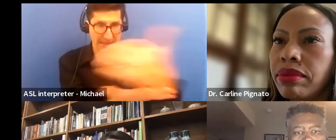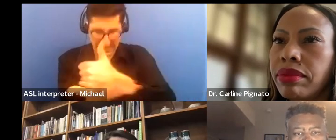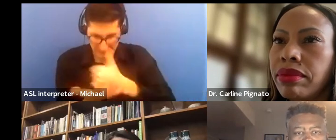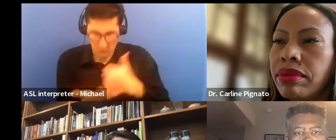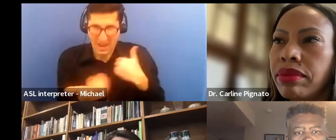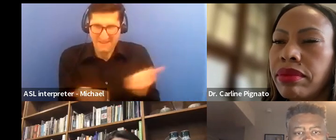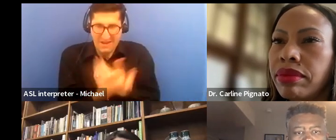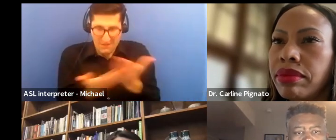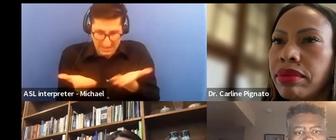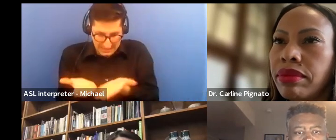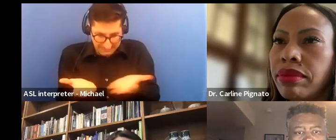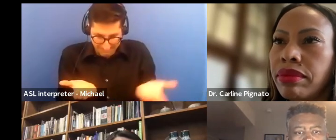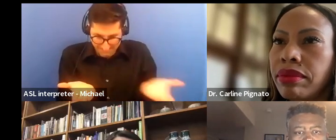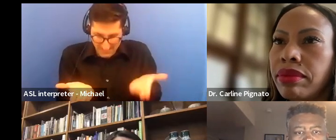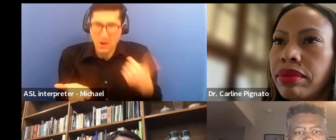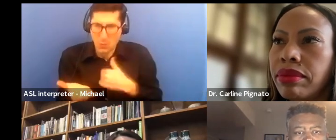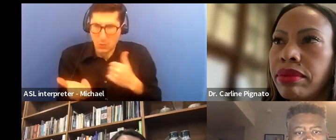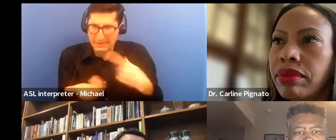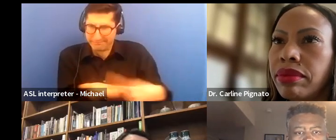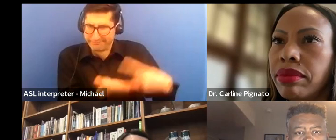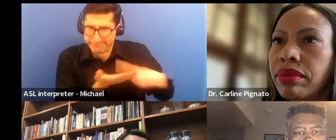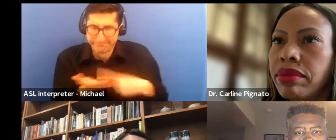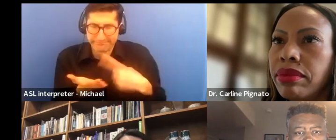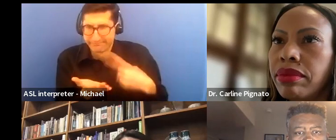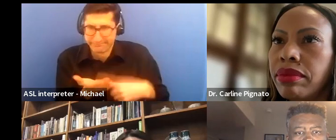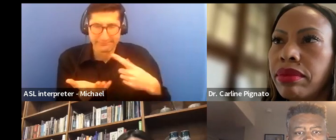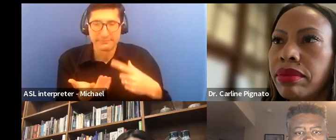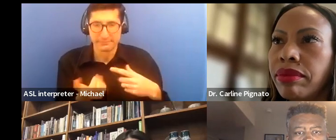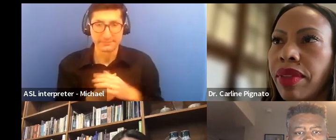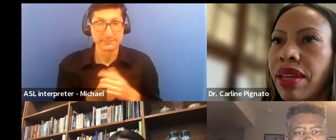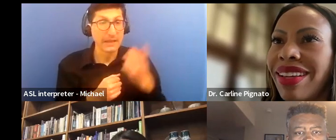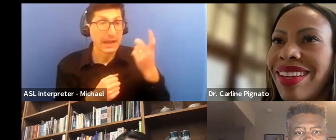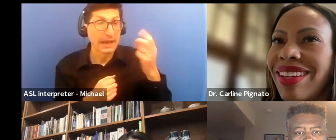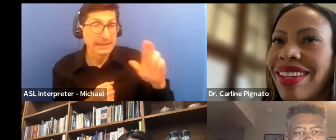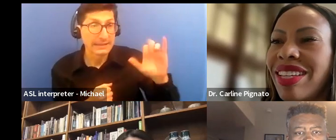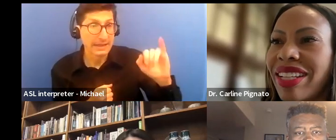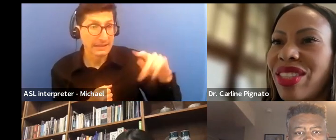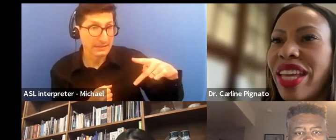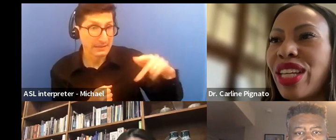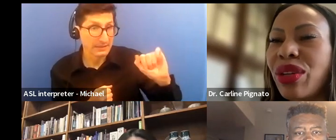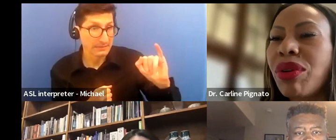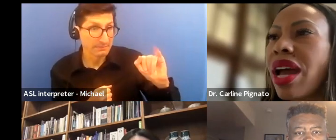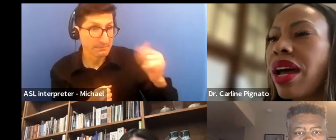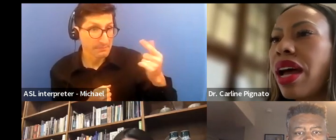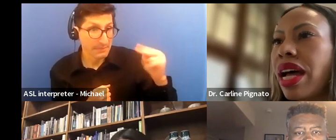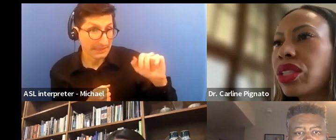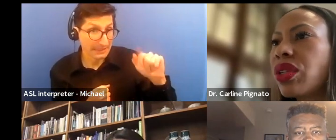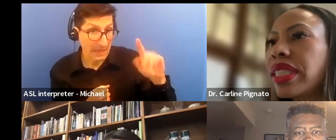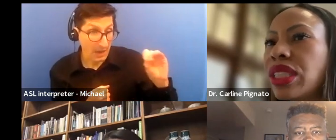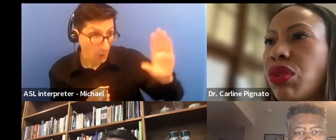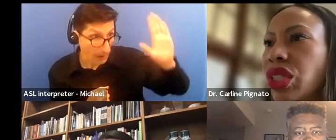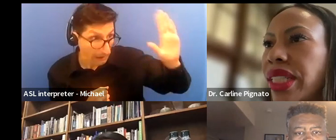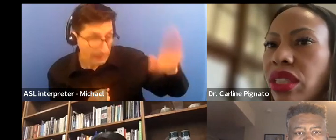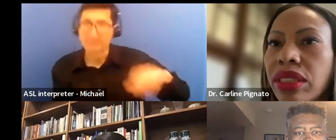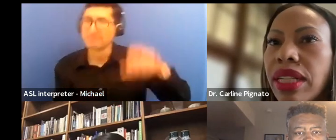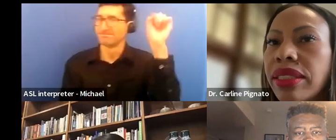we can share and deliberate. Dr. Pignato, I see your hand. Yes, thank you. So this